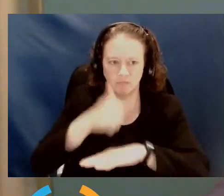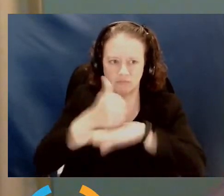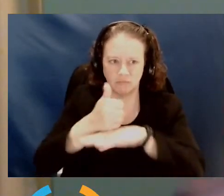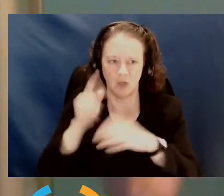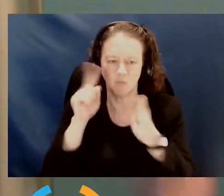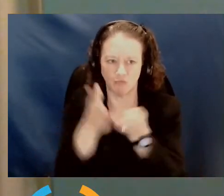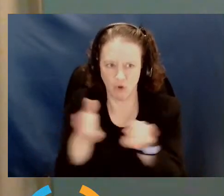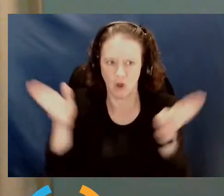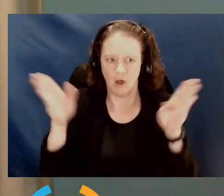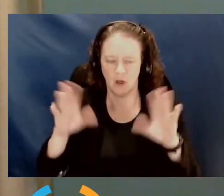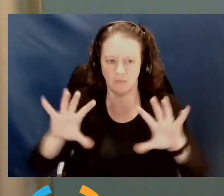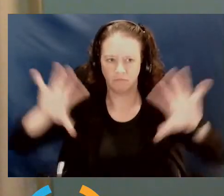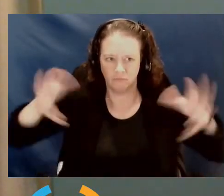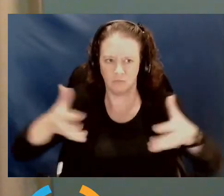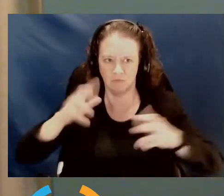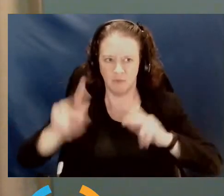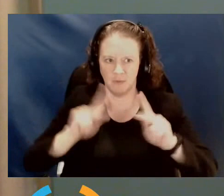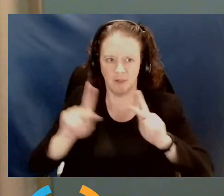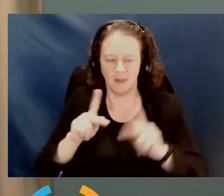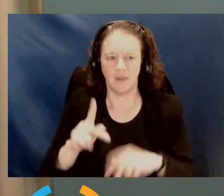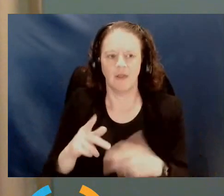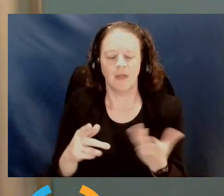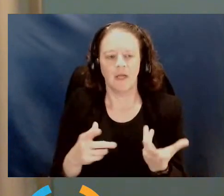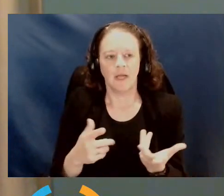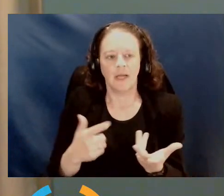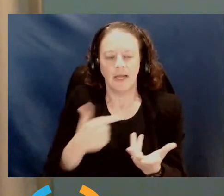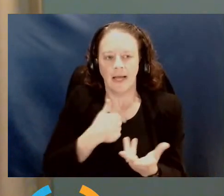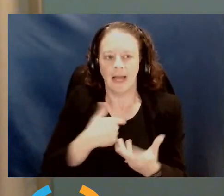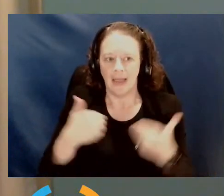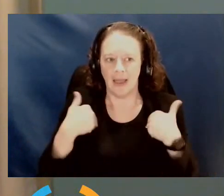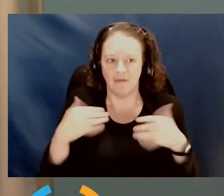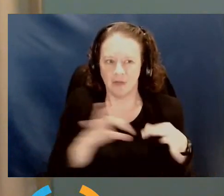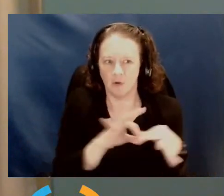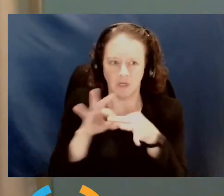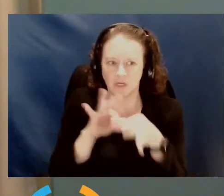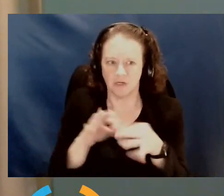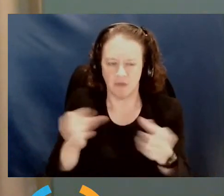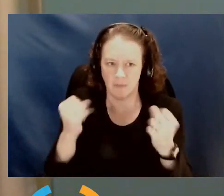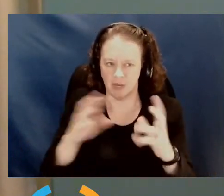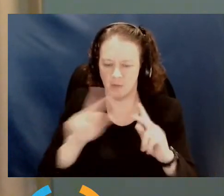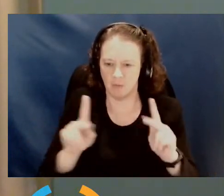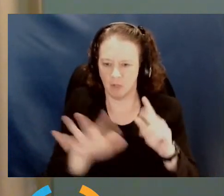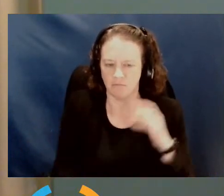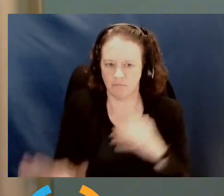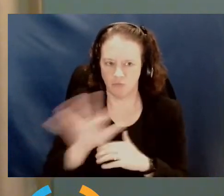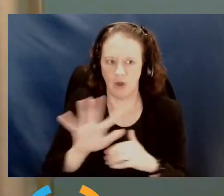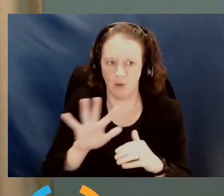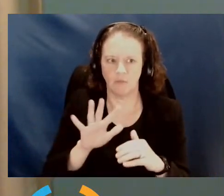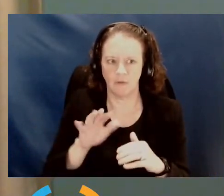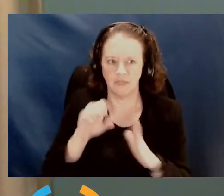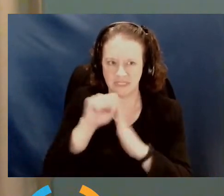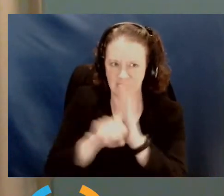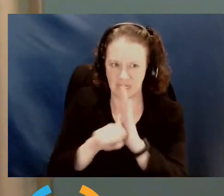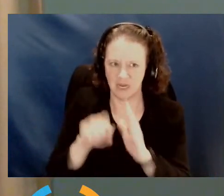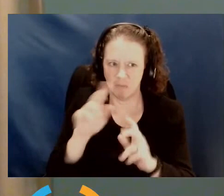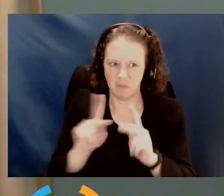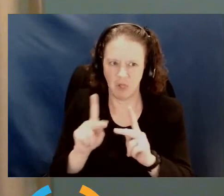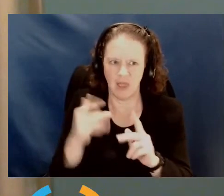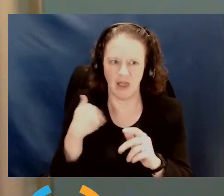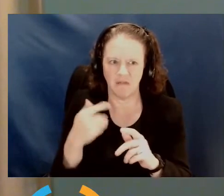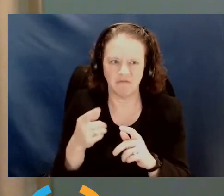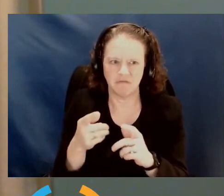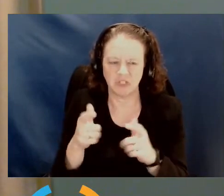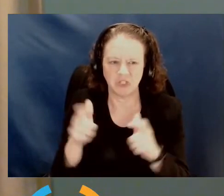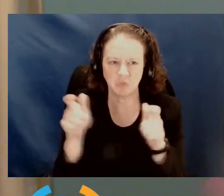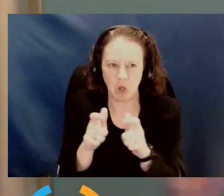from, hundreds of thousands of working people across our state, lots of small donations, people giving $50 a month, which I